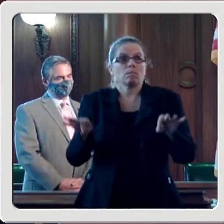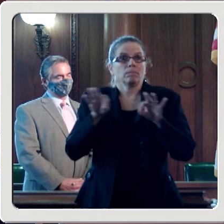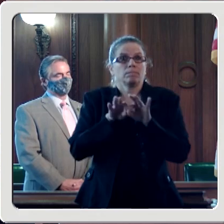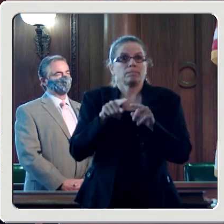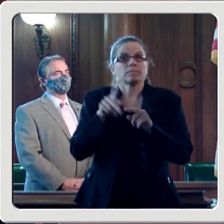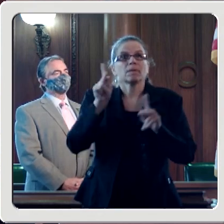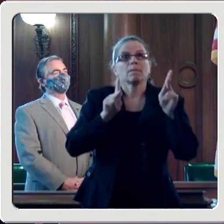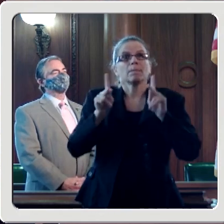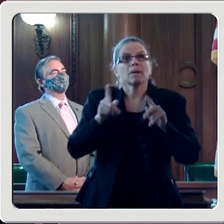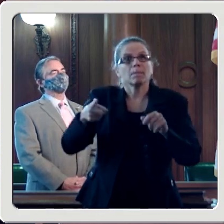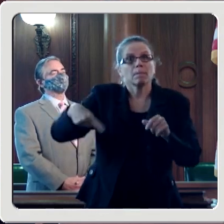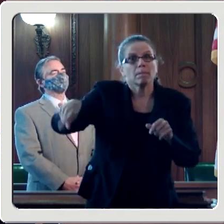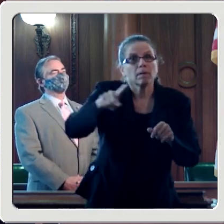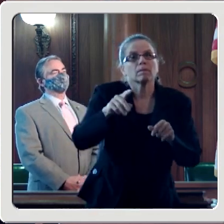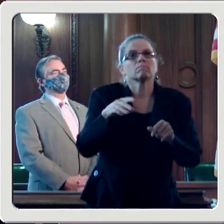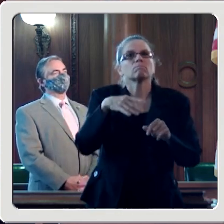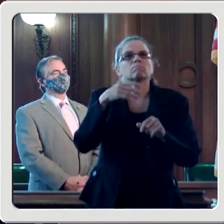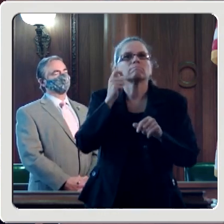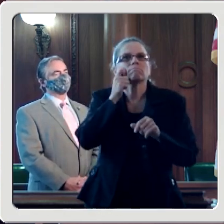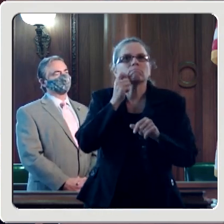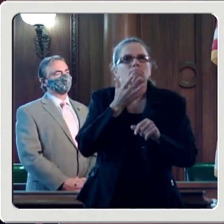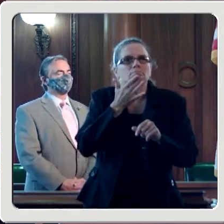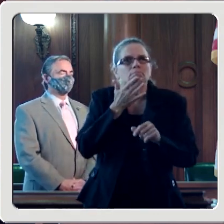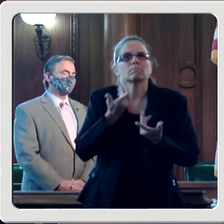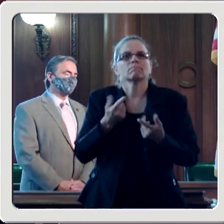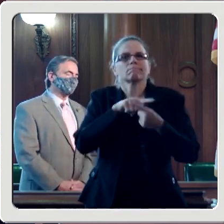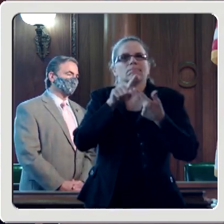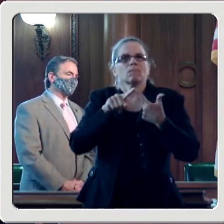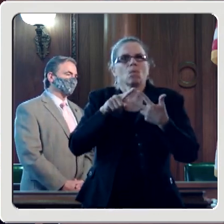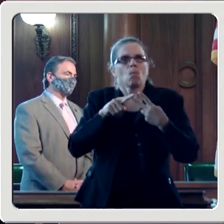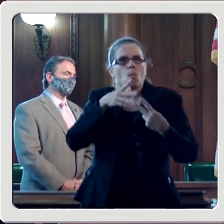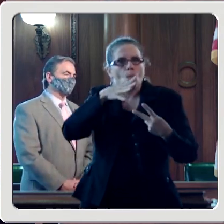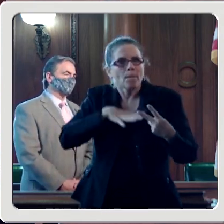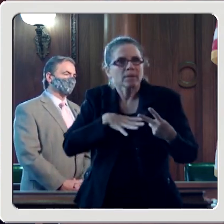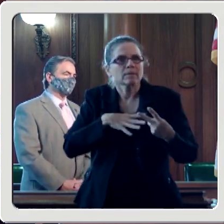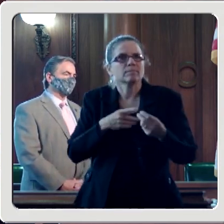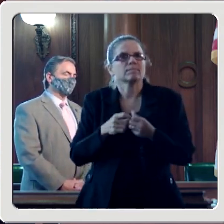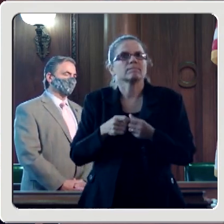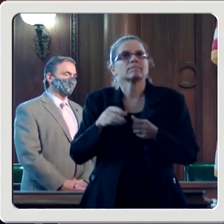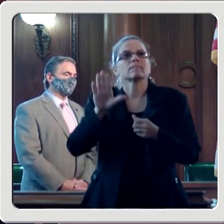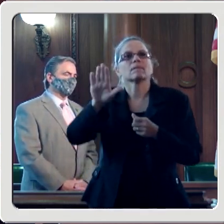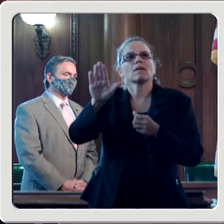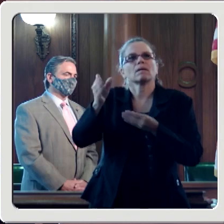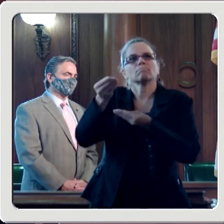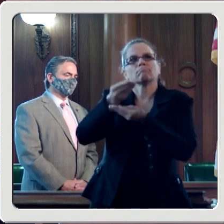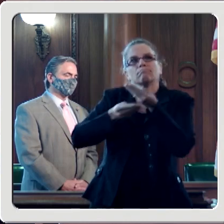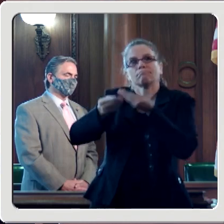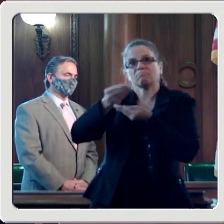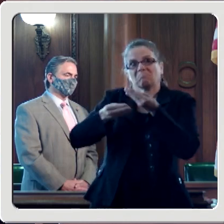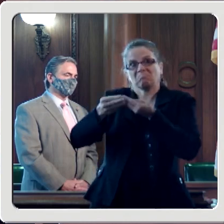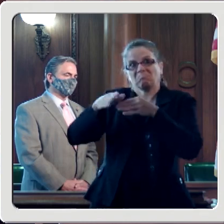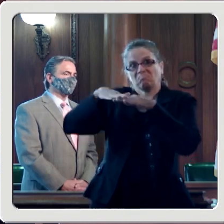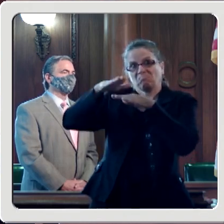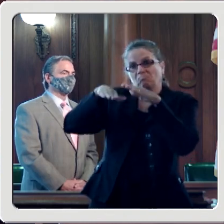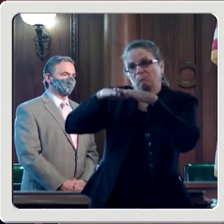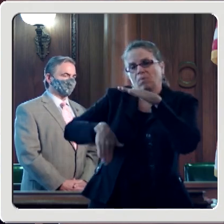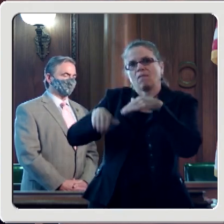women-owned businesses that have under $500,000 in gross revenue and are located and